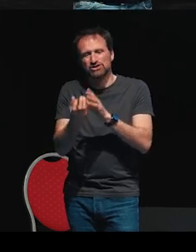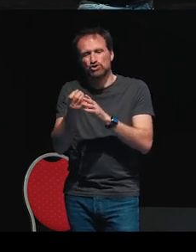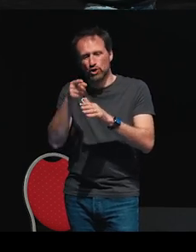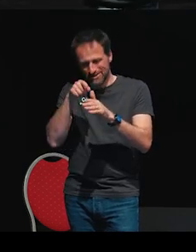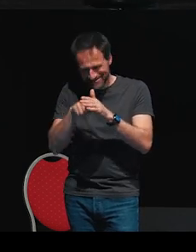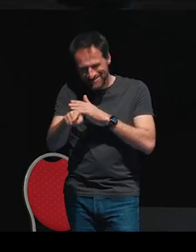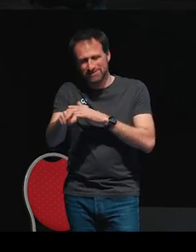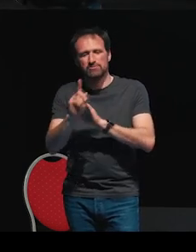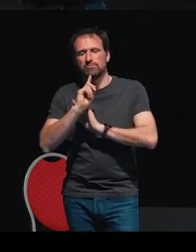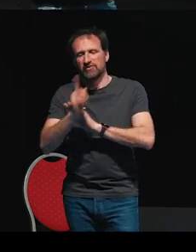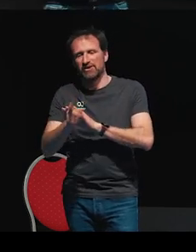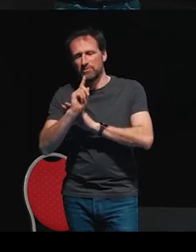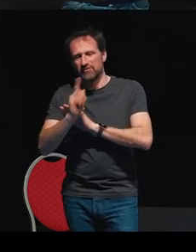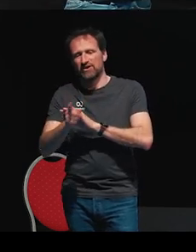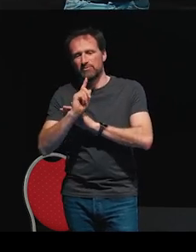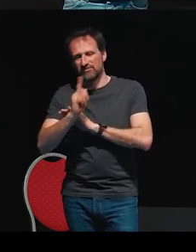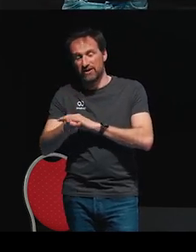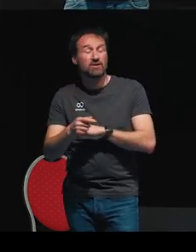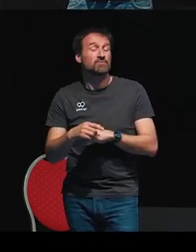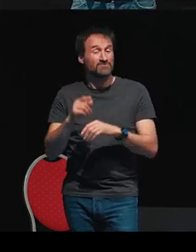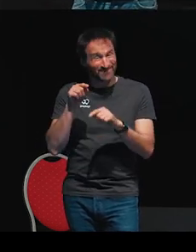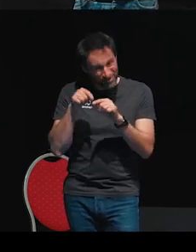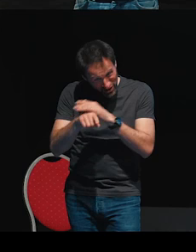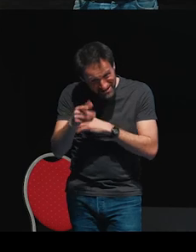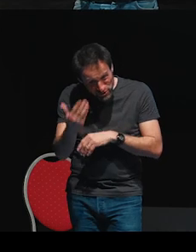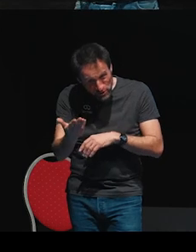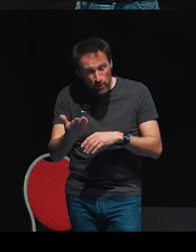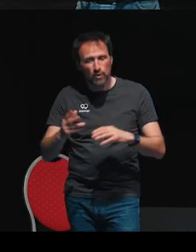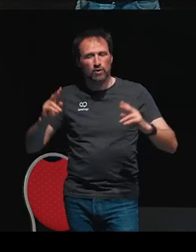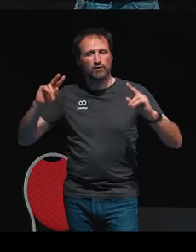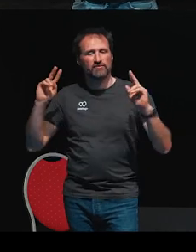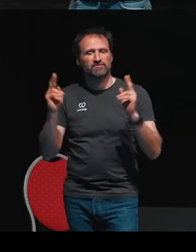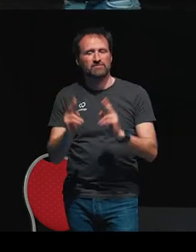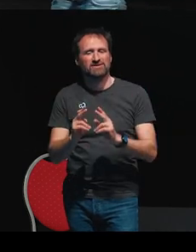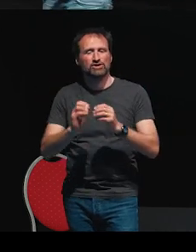This will help you to reduce the complexity in your architecture.